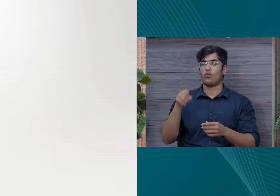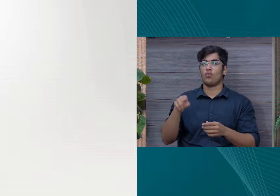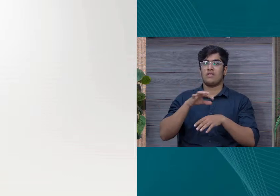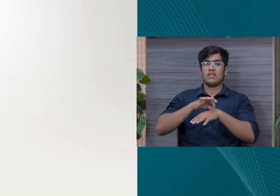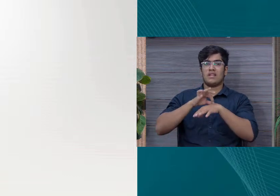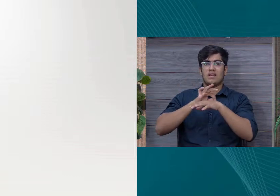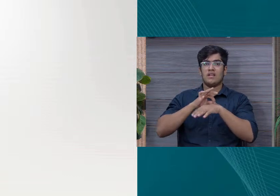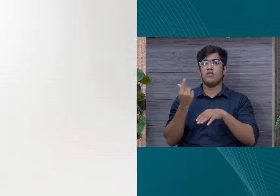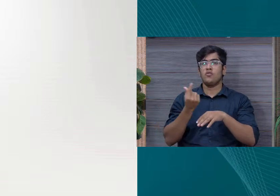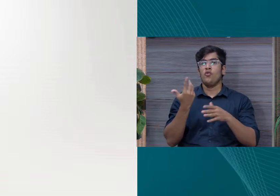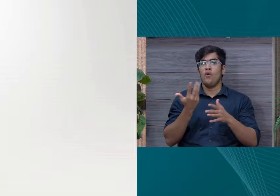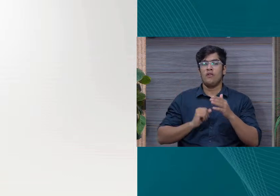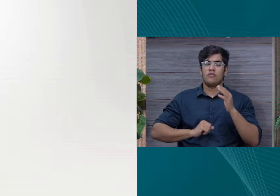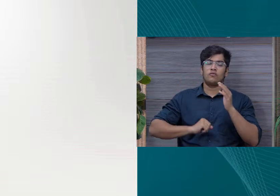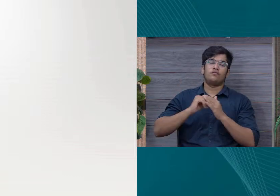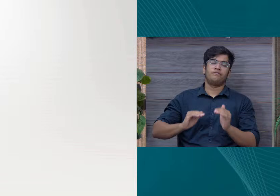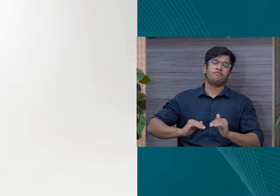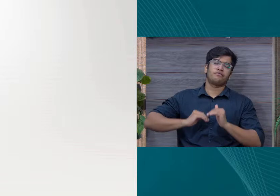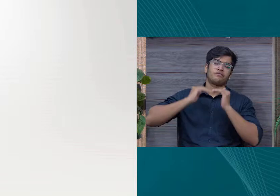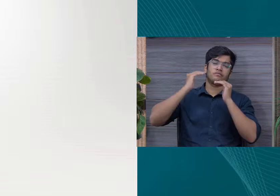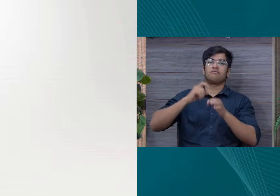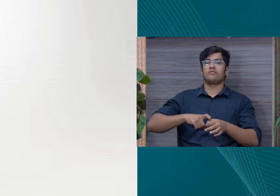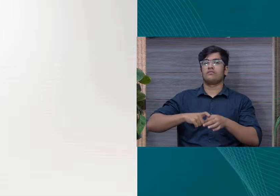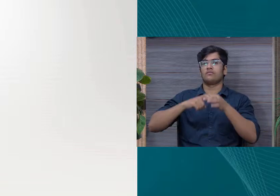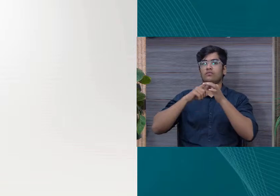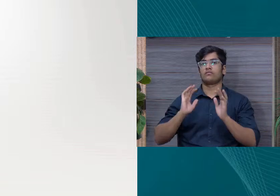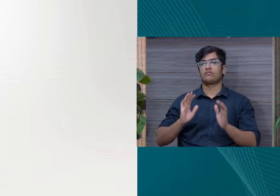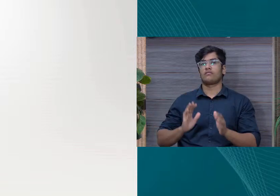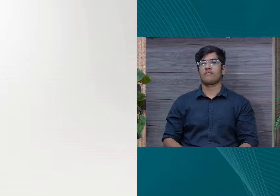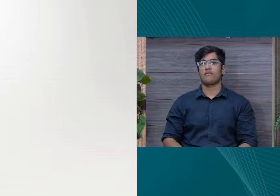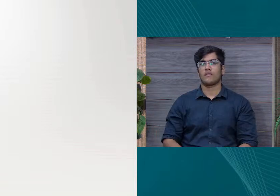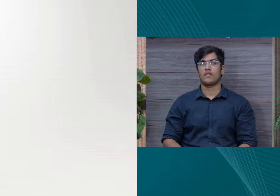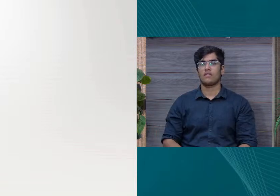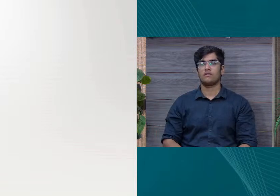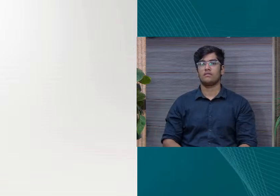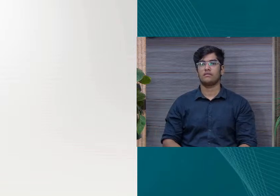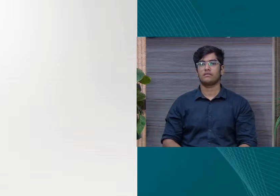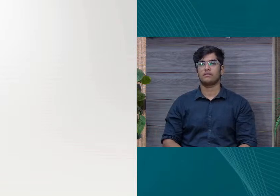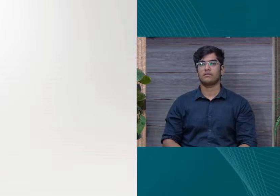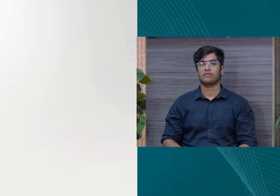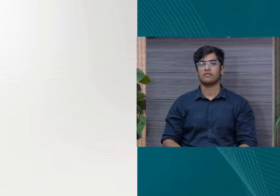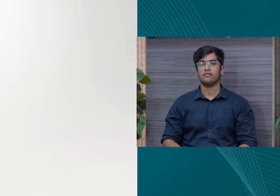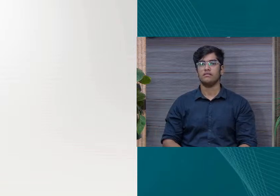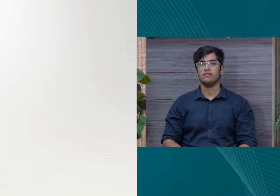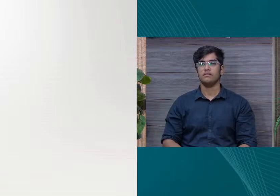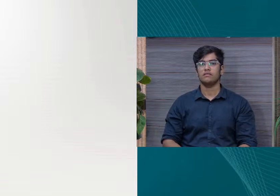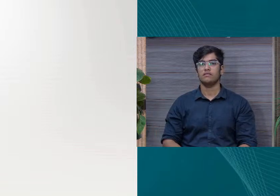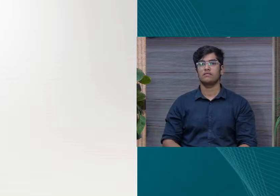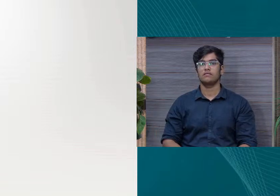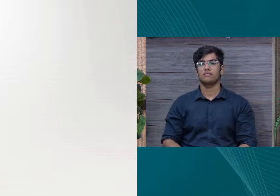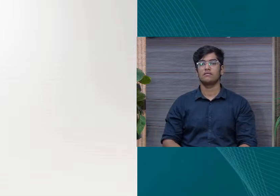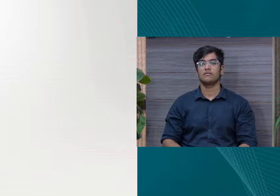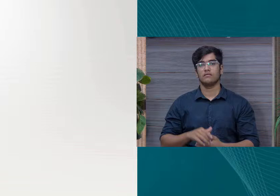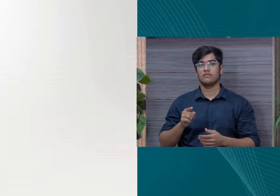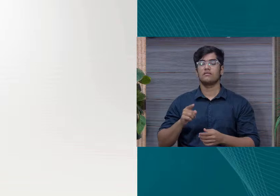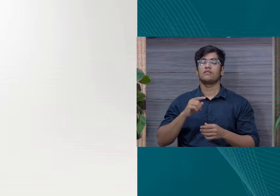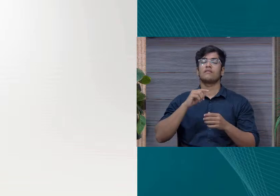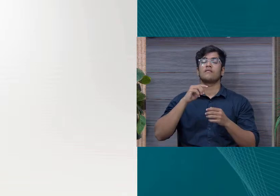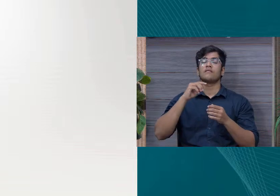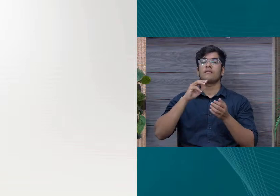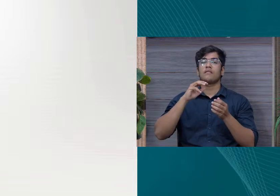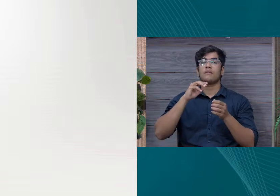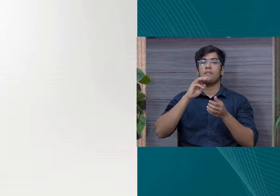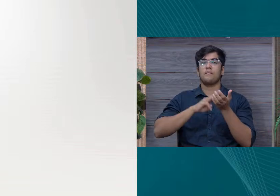by Mr. Gessler was of very good quality. So Mr. Gessler used the leather which